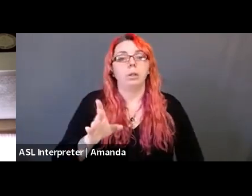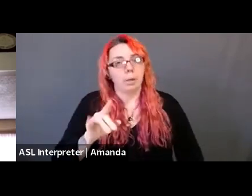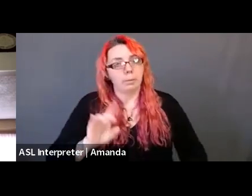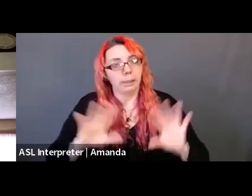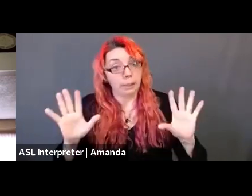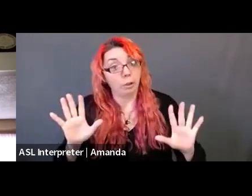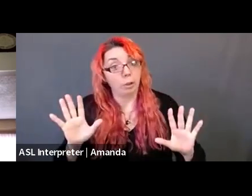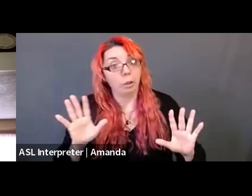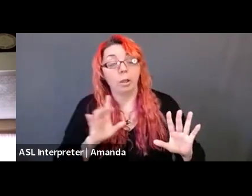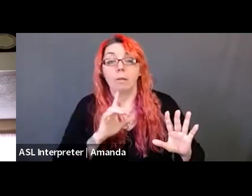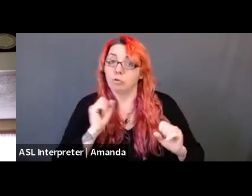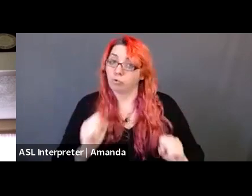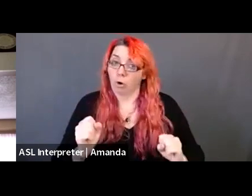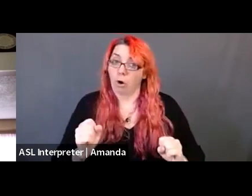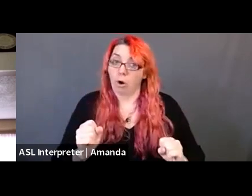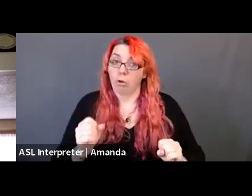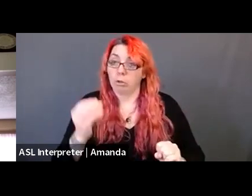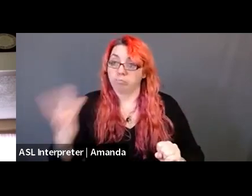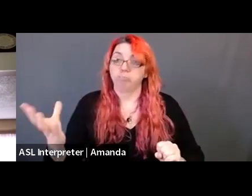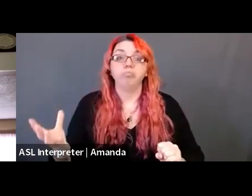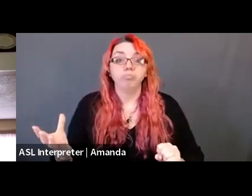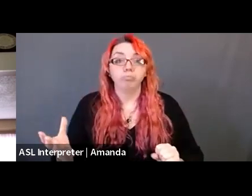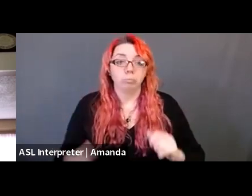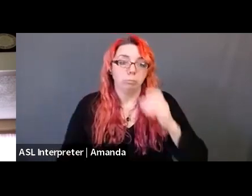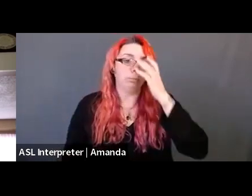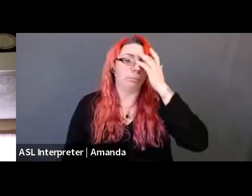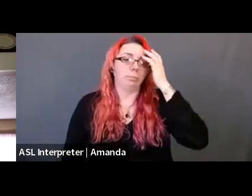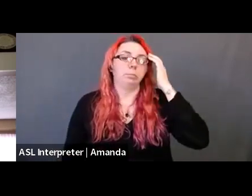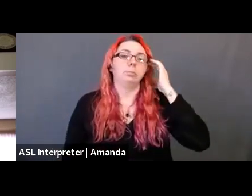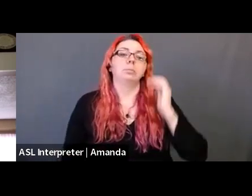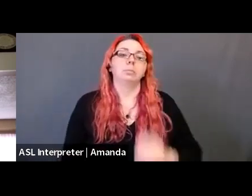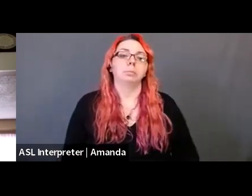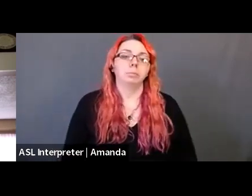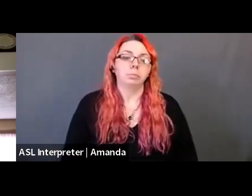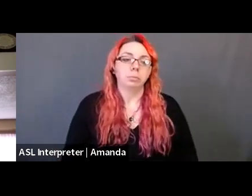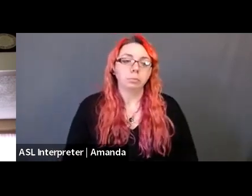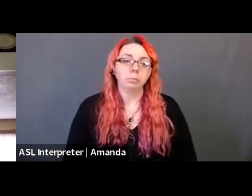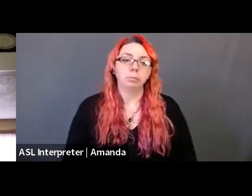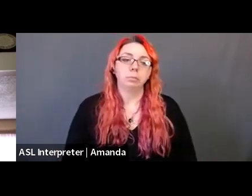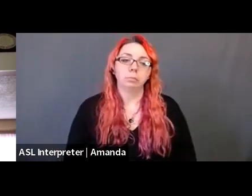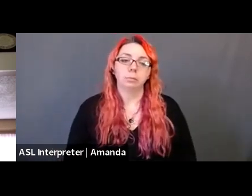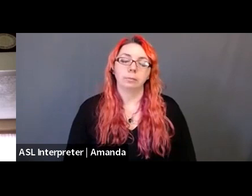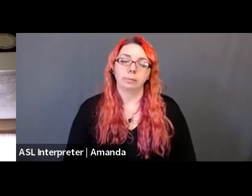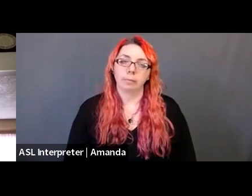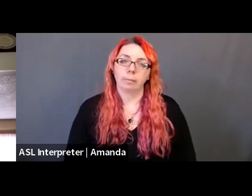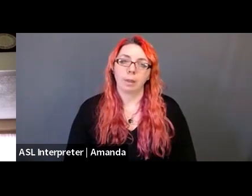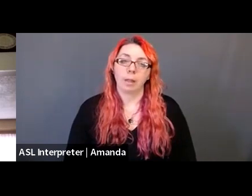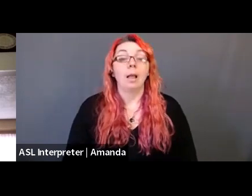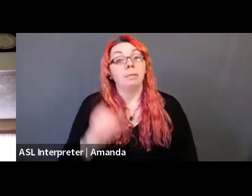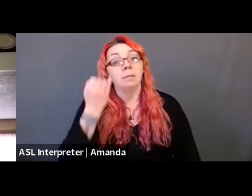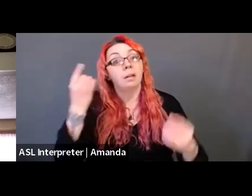it's happening maybe the one time in the presence of many others, it is probably because it has, been called in